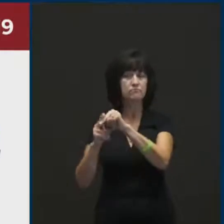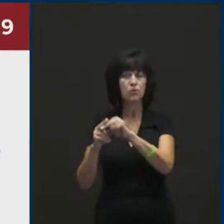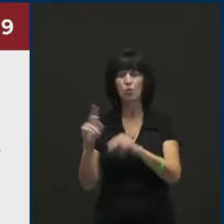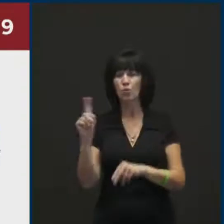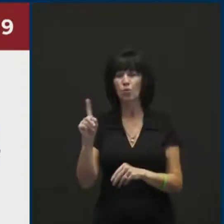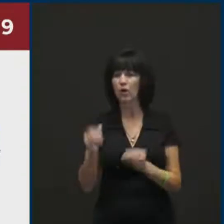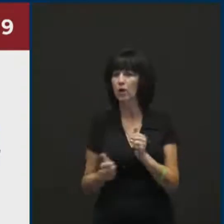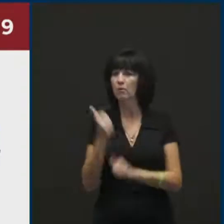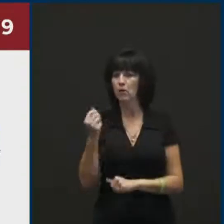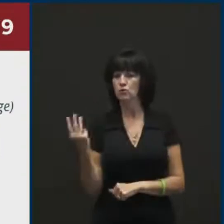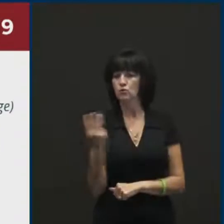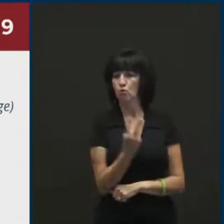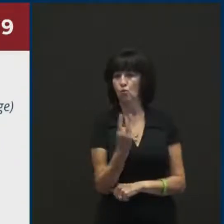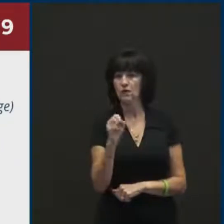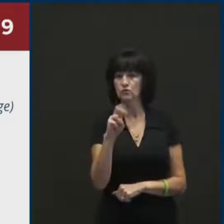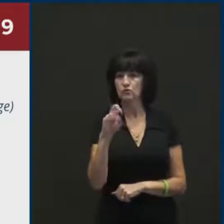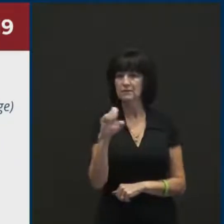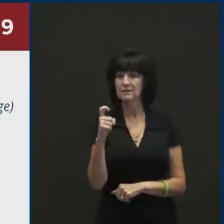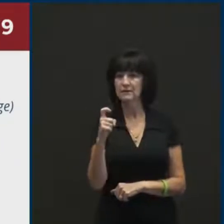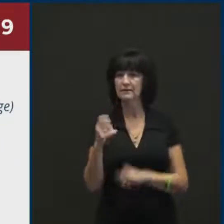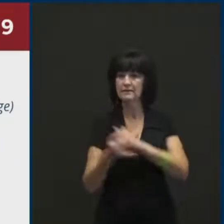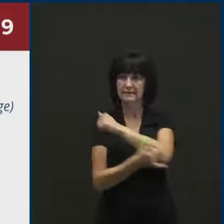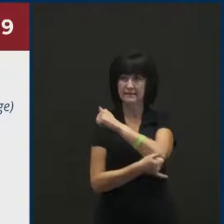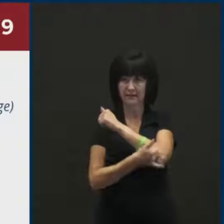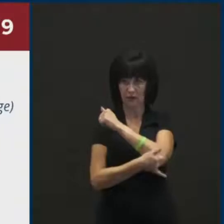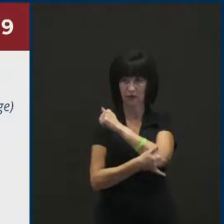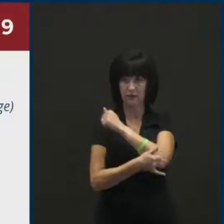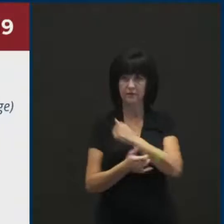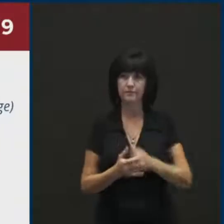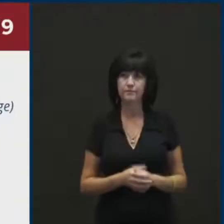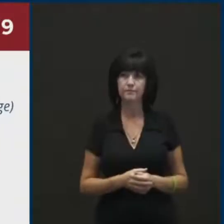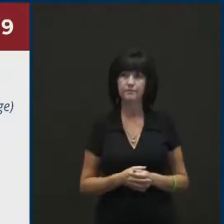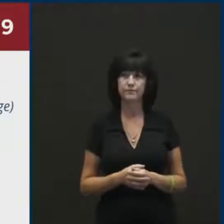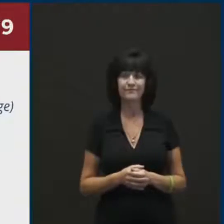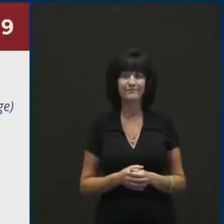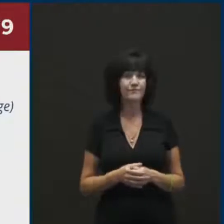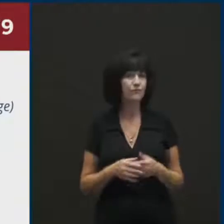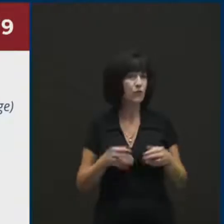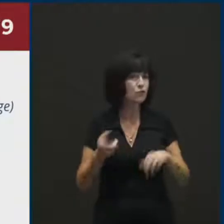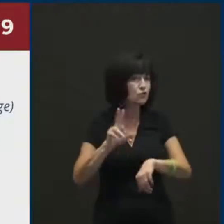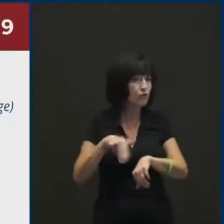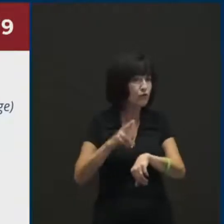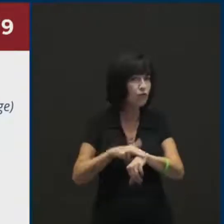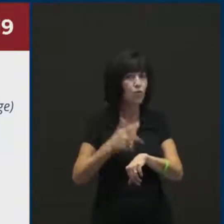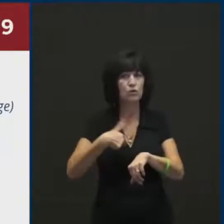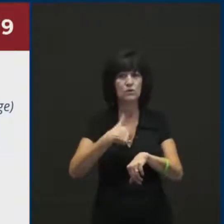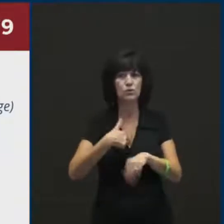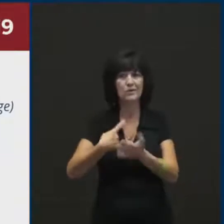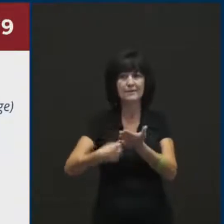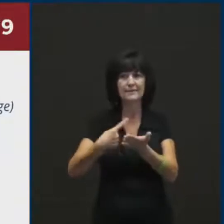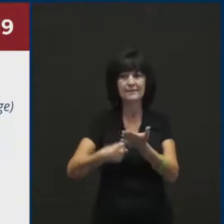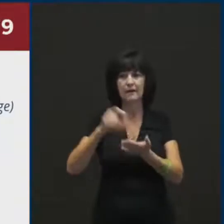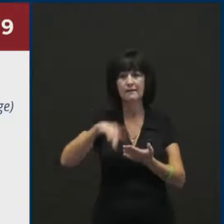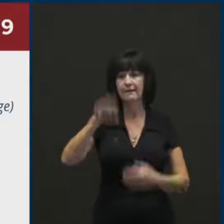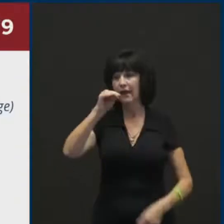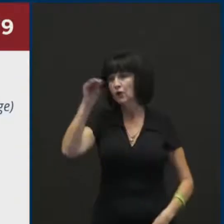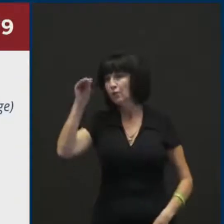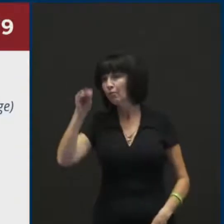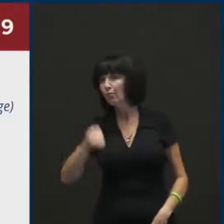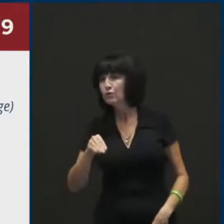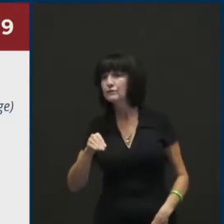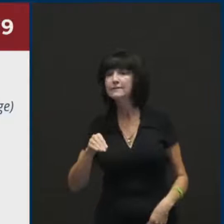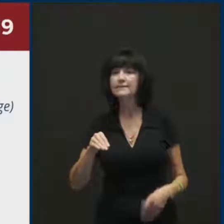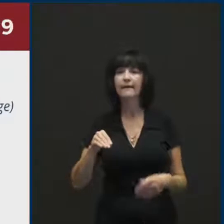of the towns there in Sussex. So as you look at the percent positive, we've been talking about the new methodology